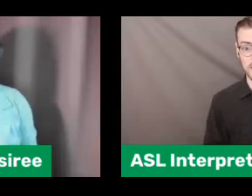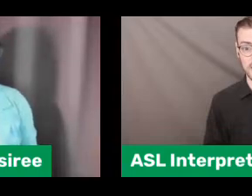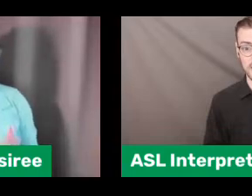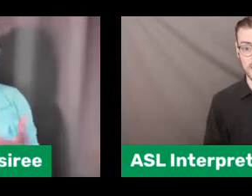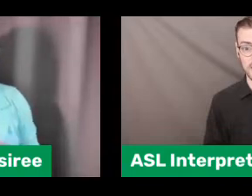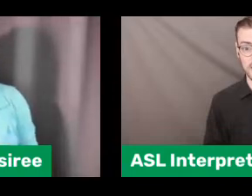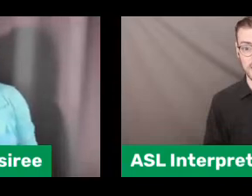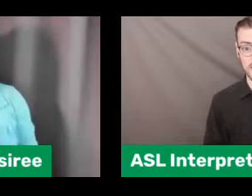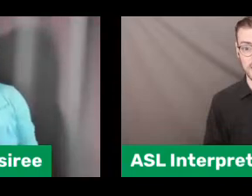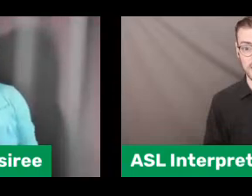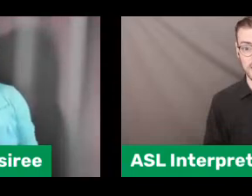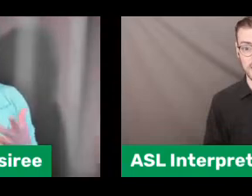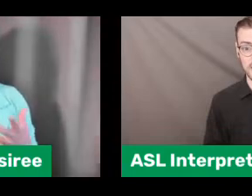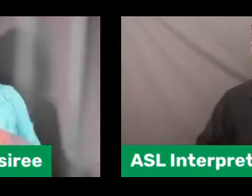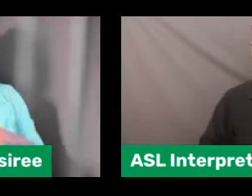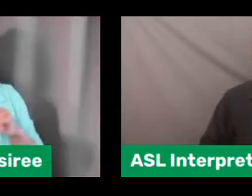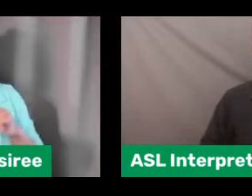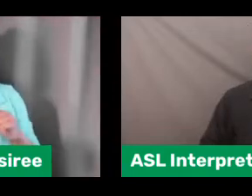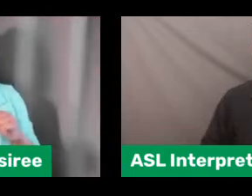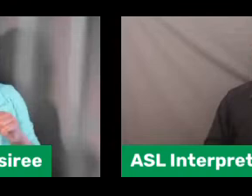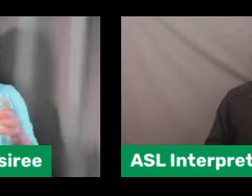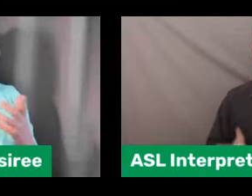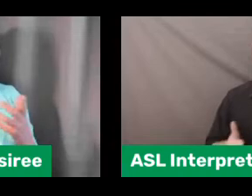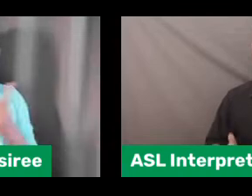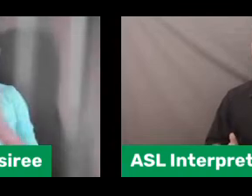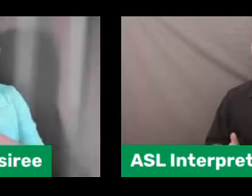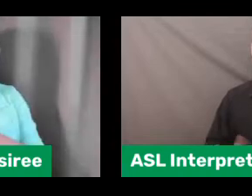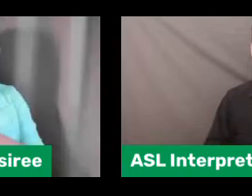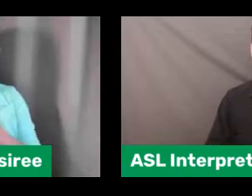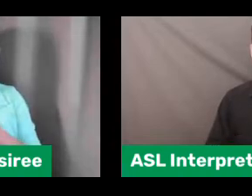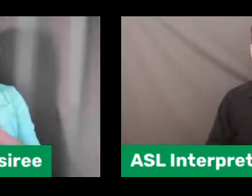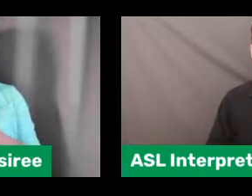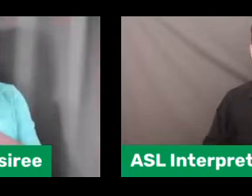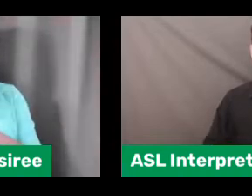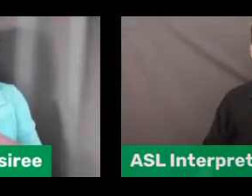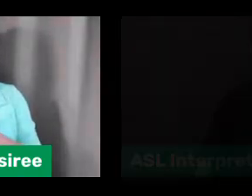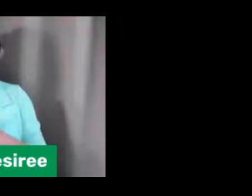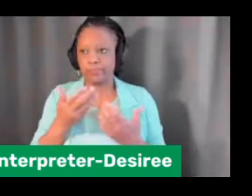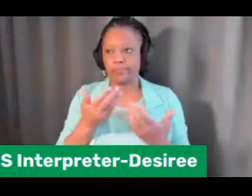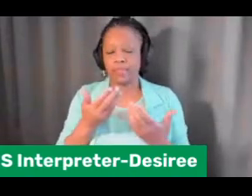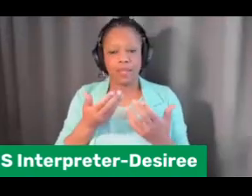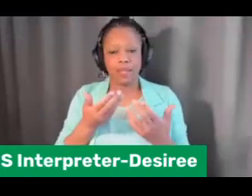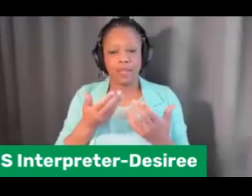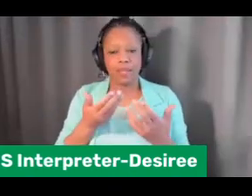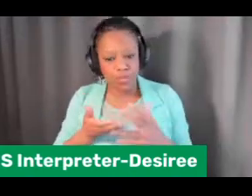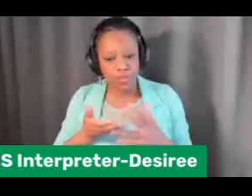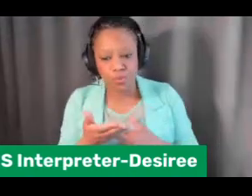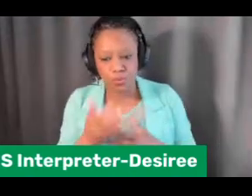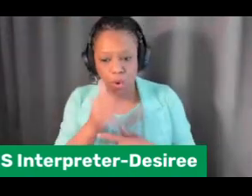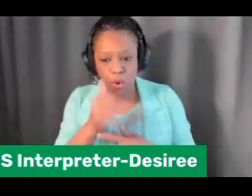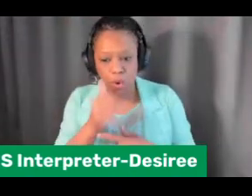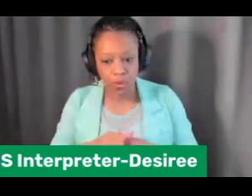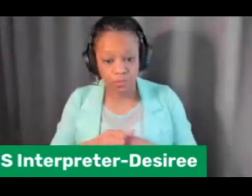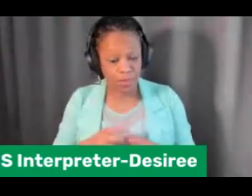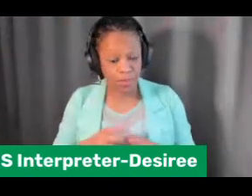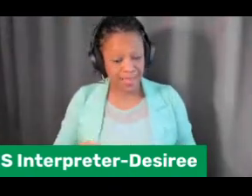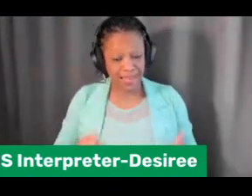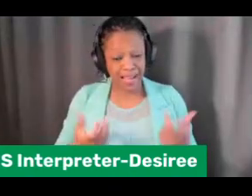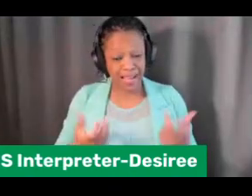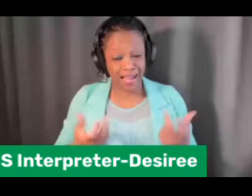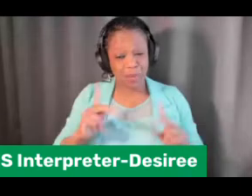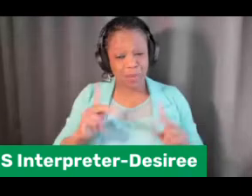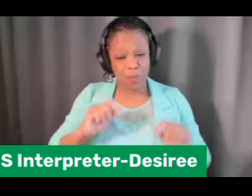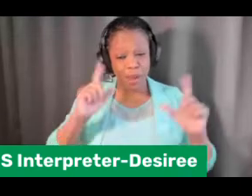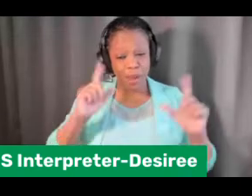going to get through tomorrow? How many of you woke up on Monday feeling like it was Friday?